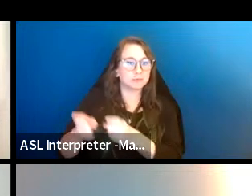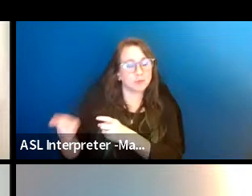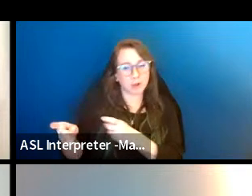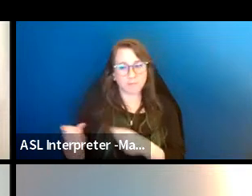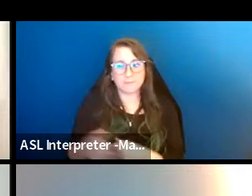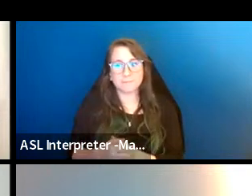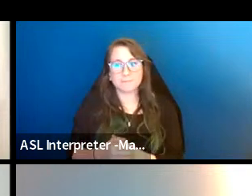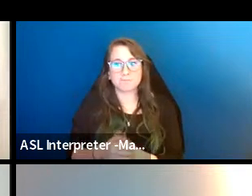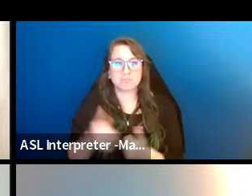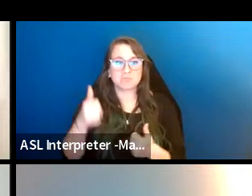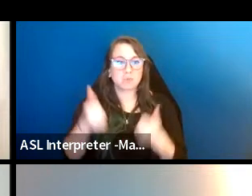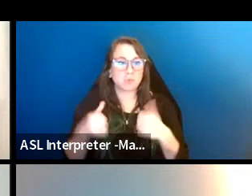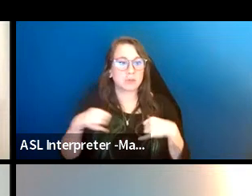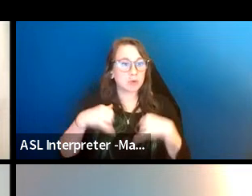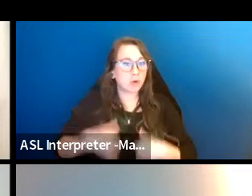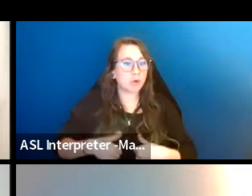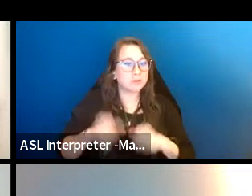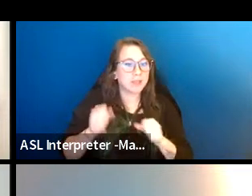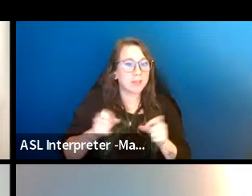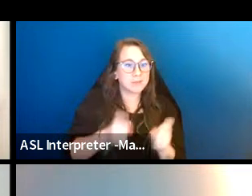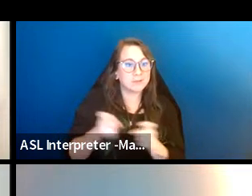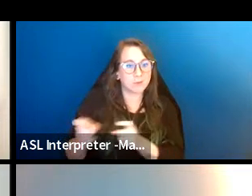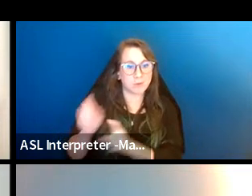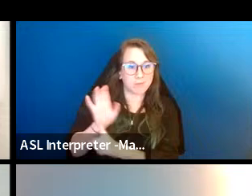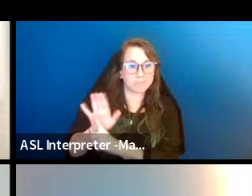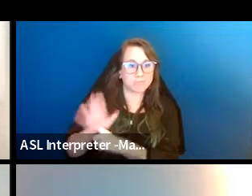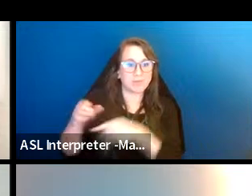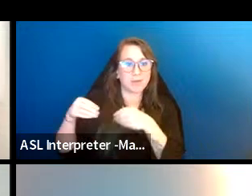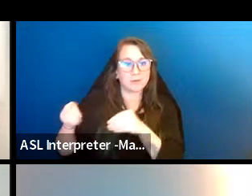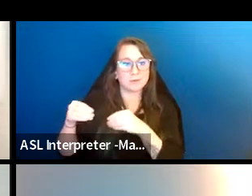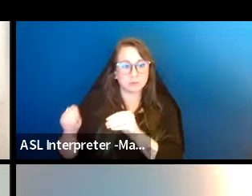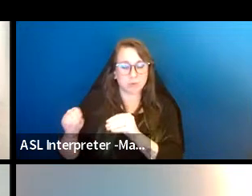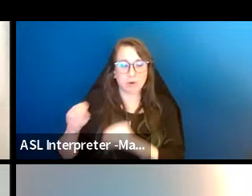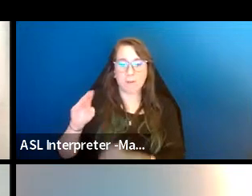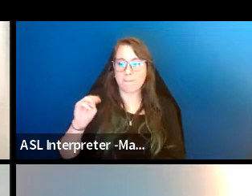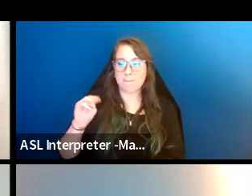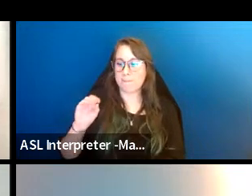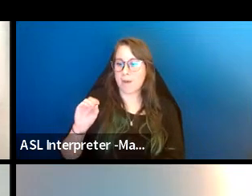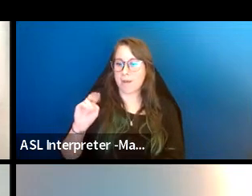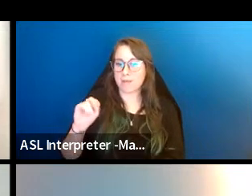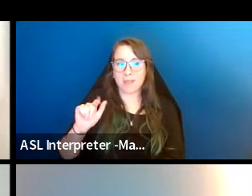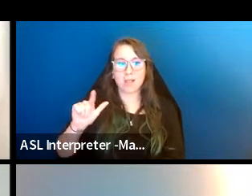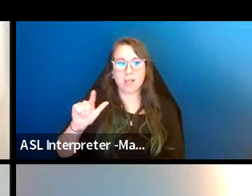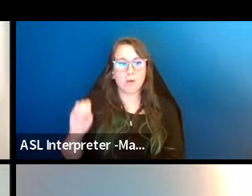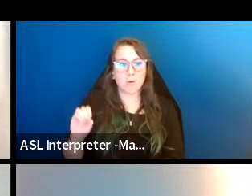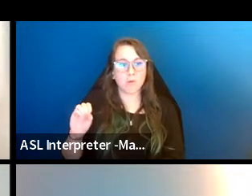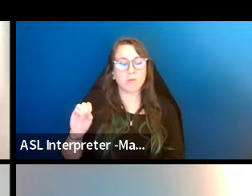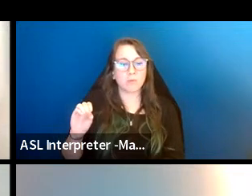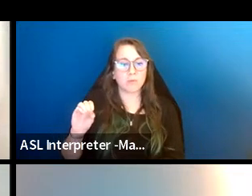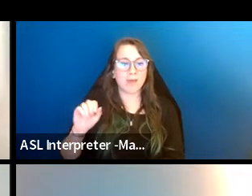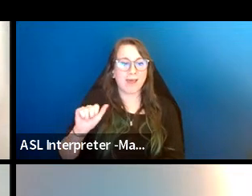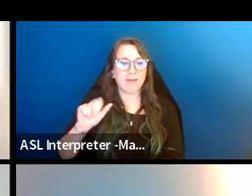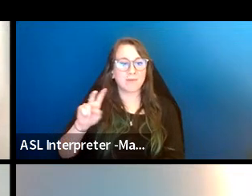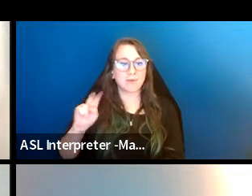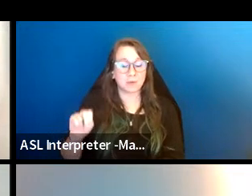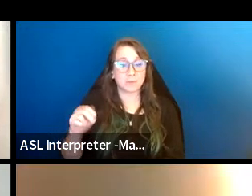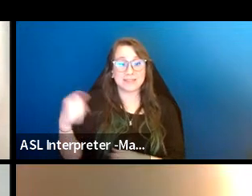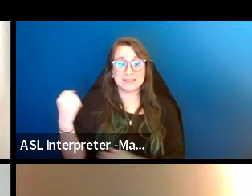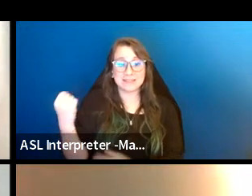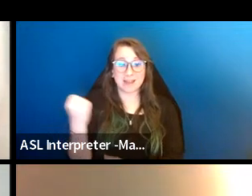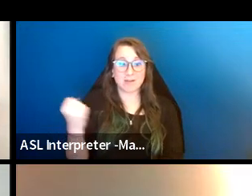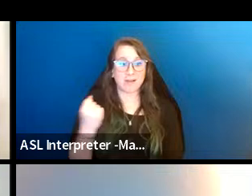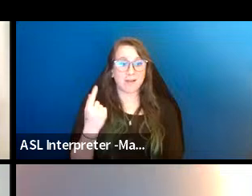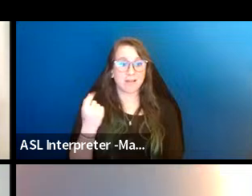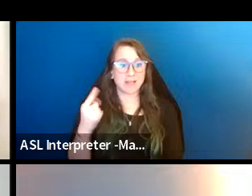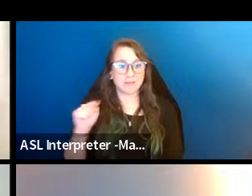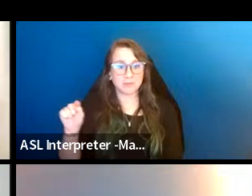which coats can be donated at Jabo's Compact Store on Montello Avenue. This Saturday between 11 and 3, the Men of Trinidad